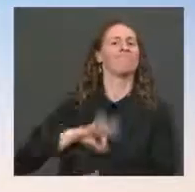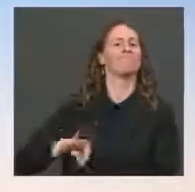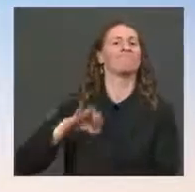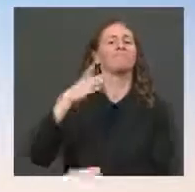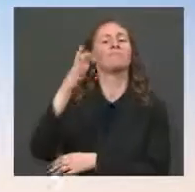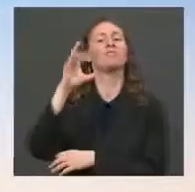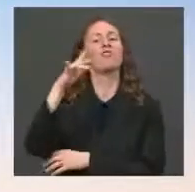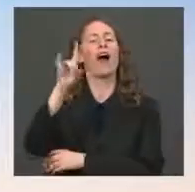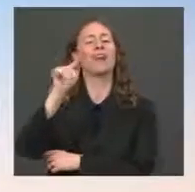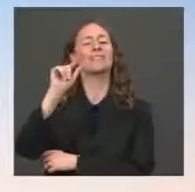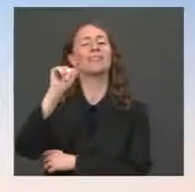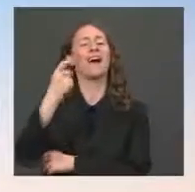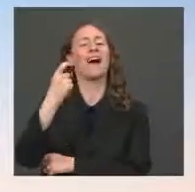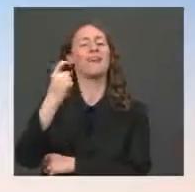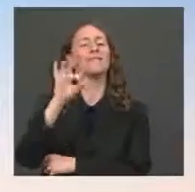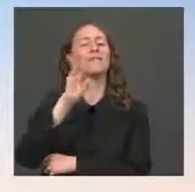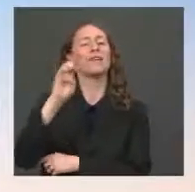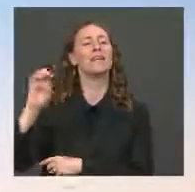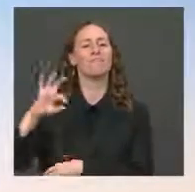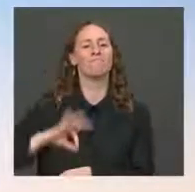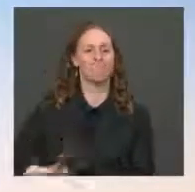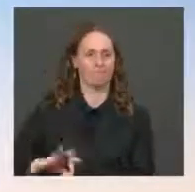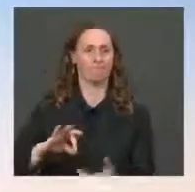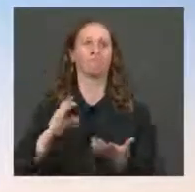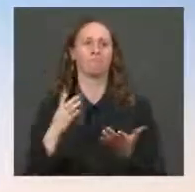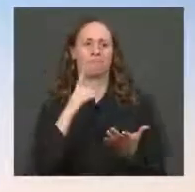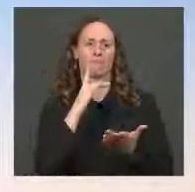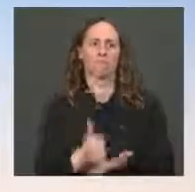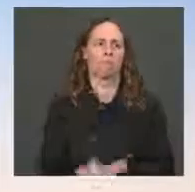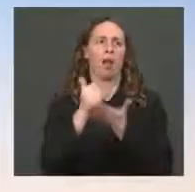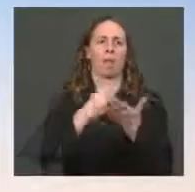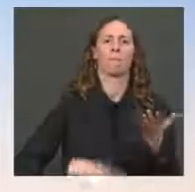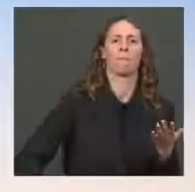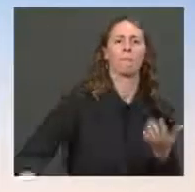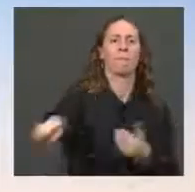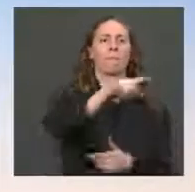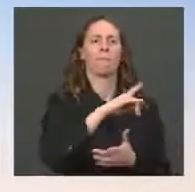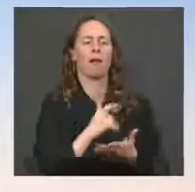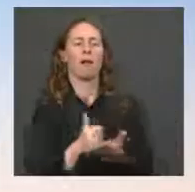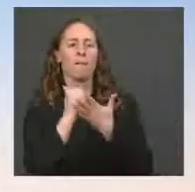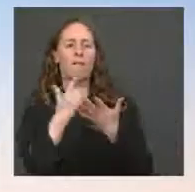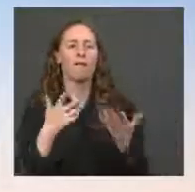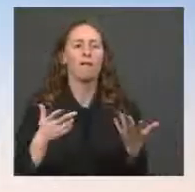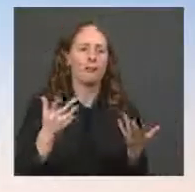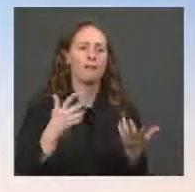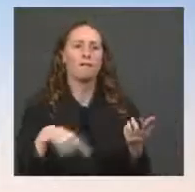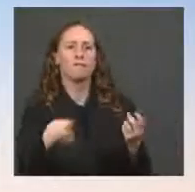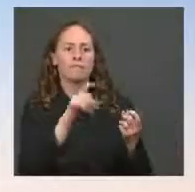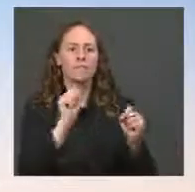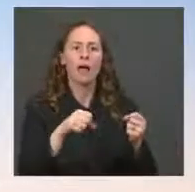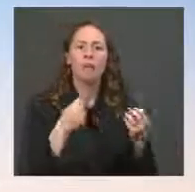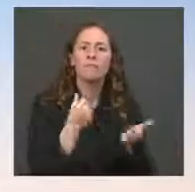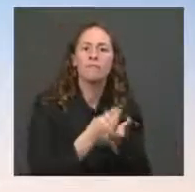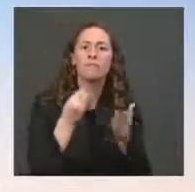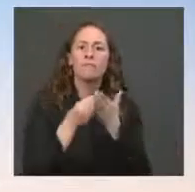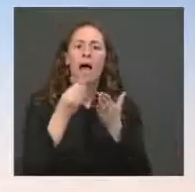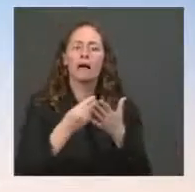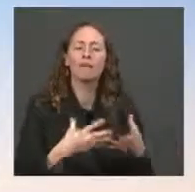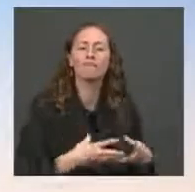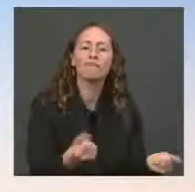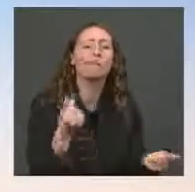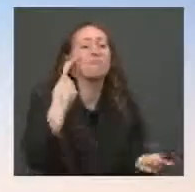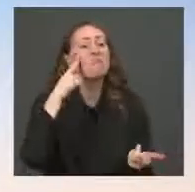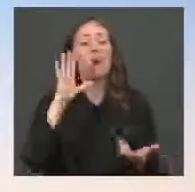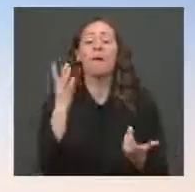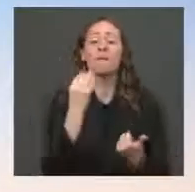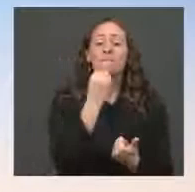and is already helping Americans meet the cost of raising children, using this additional money to help pay for groceries, back to school clothes, braces, and